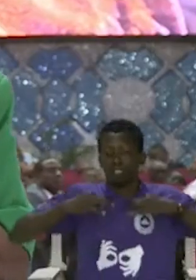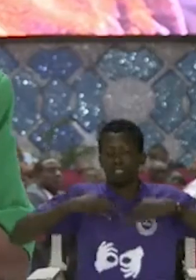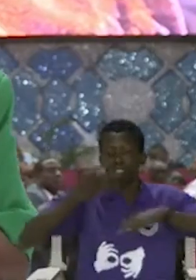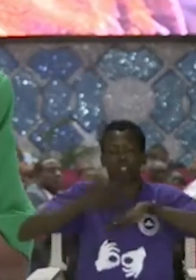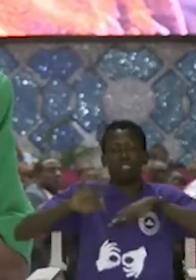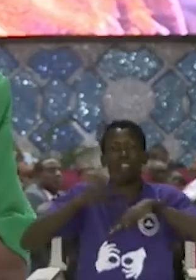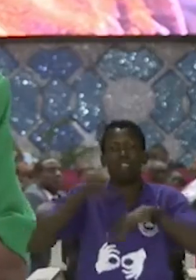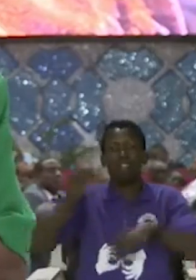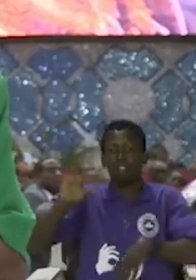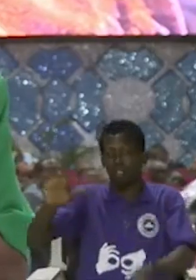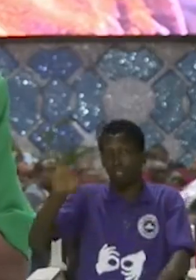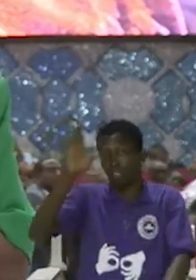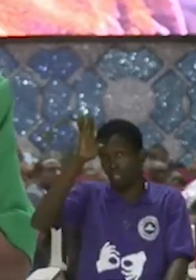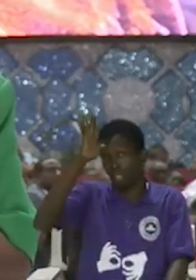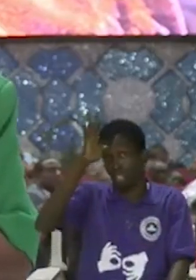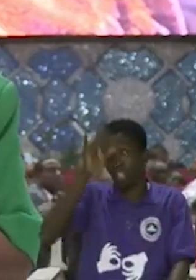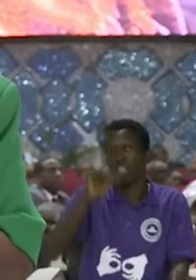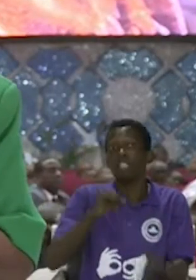is in serious trouble.